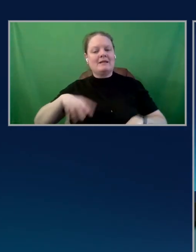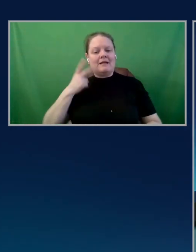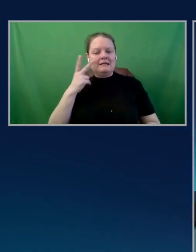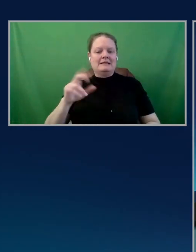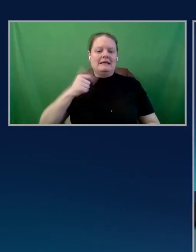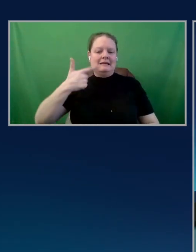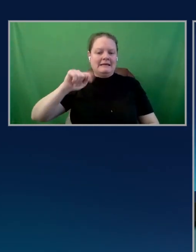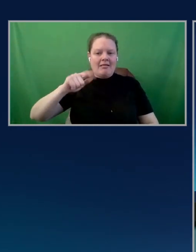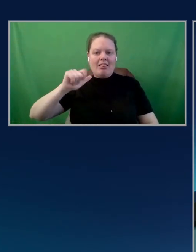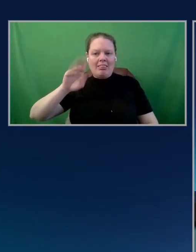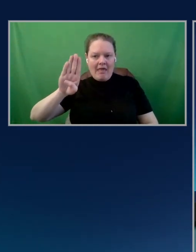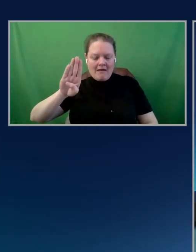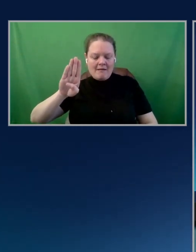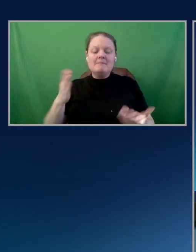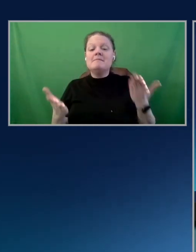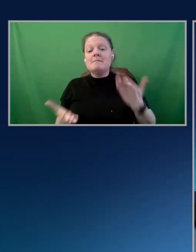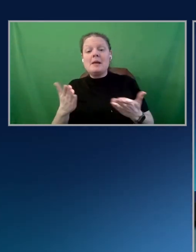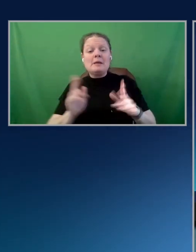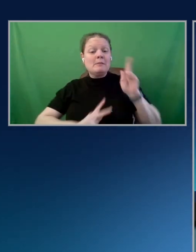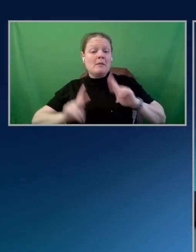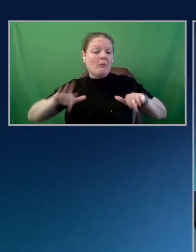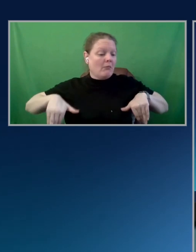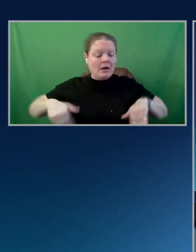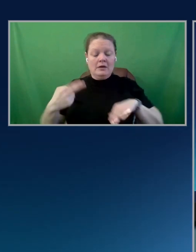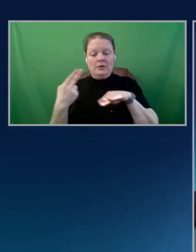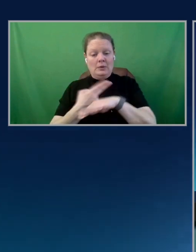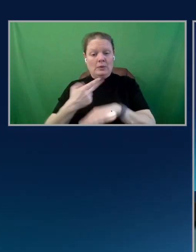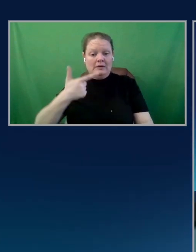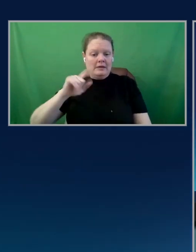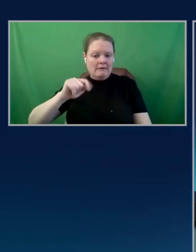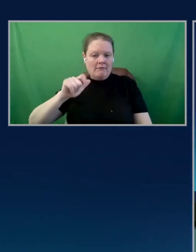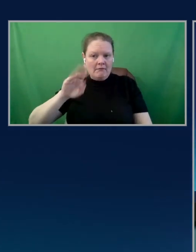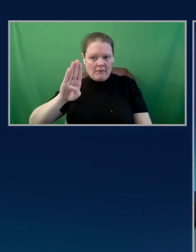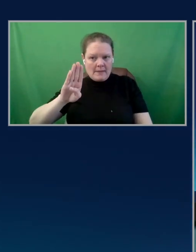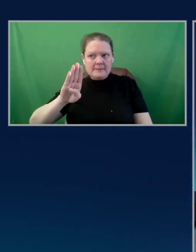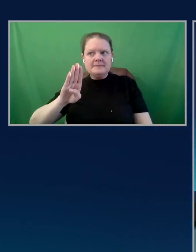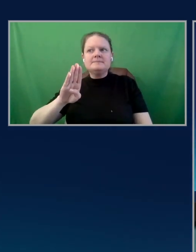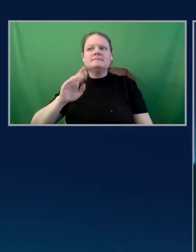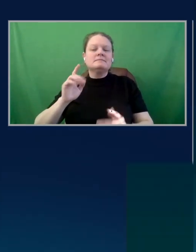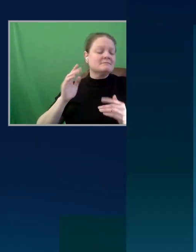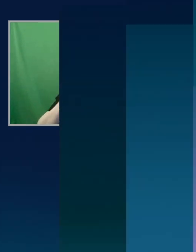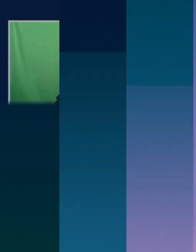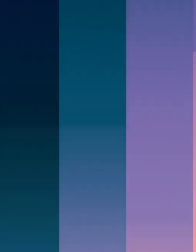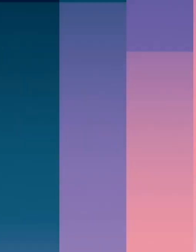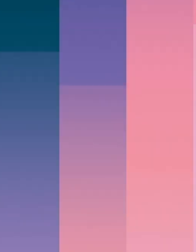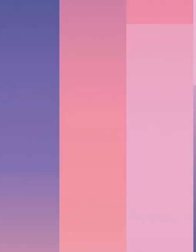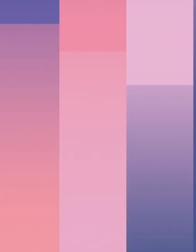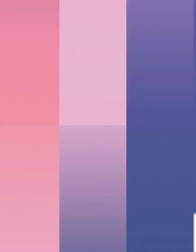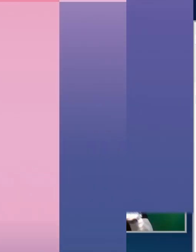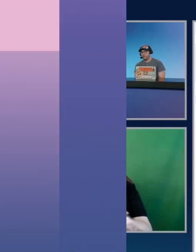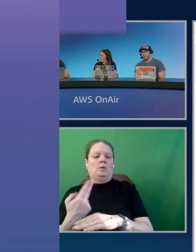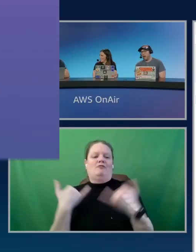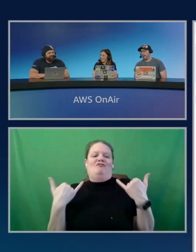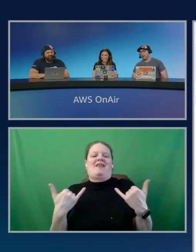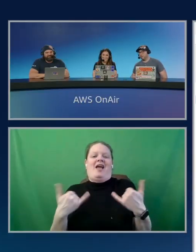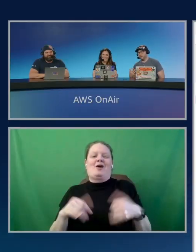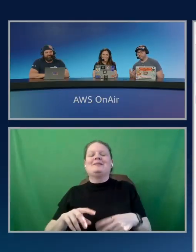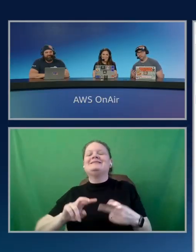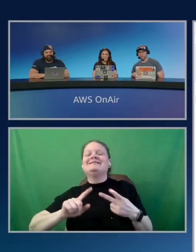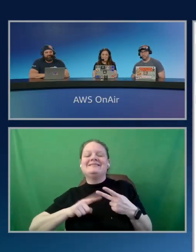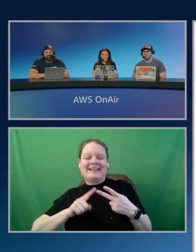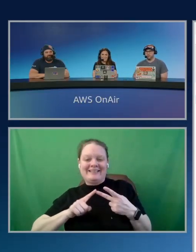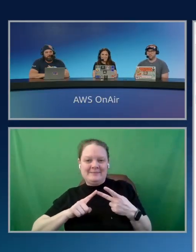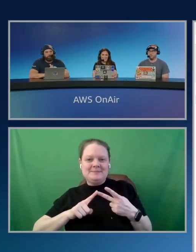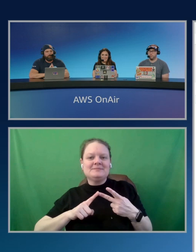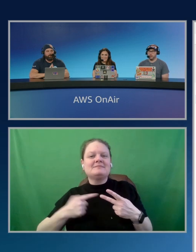can, for those who have not used GitLab, number one, go out and use it right now. But number two, I'm a big